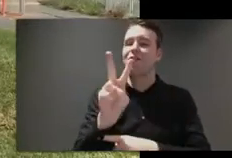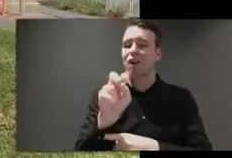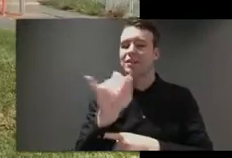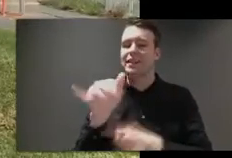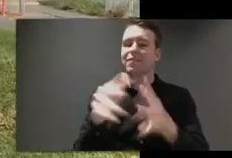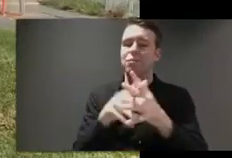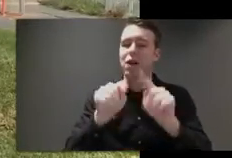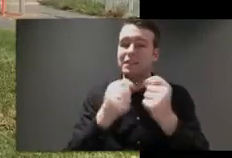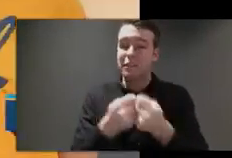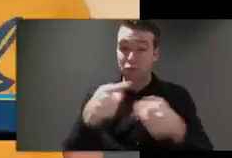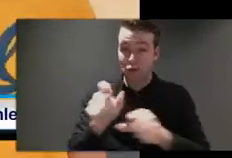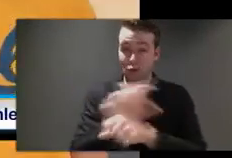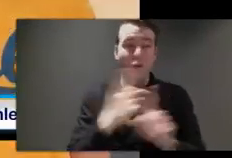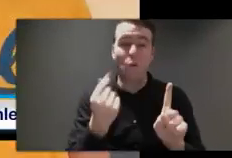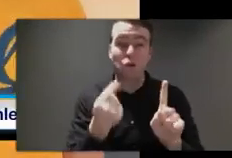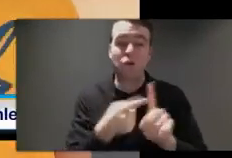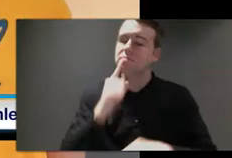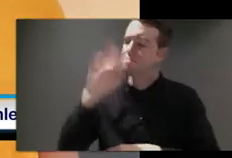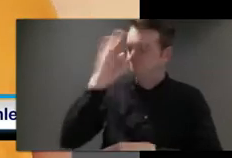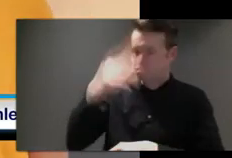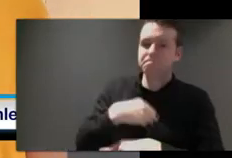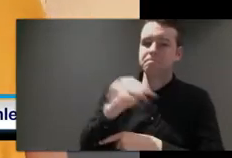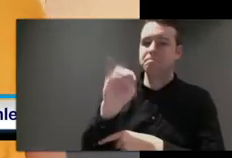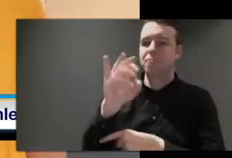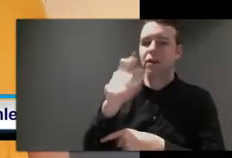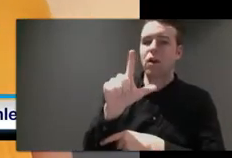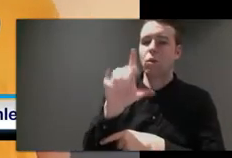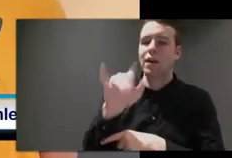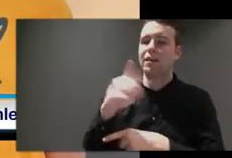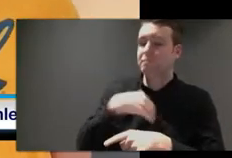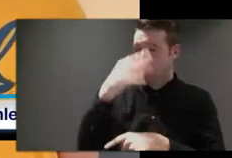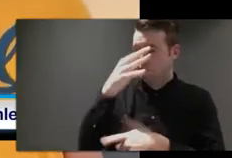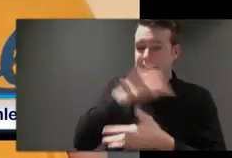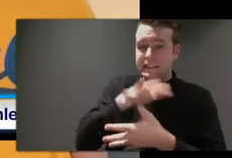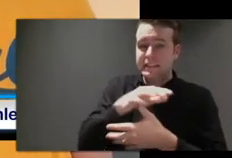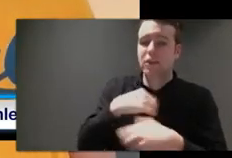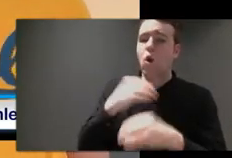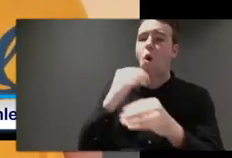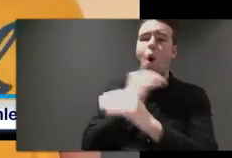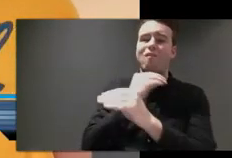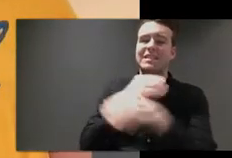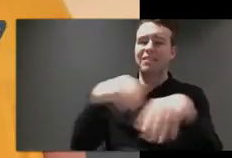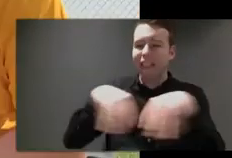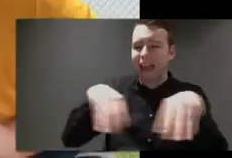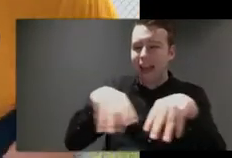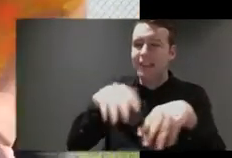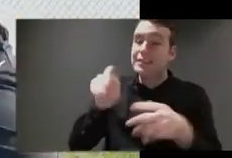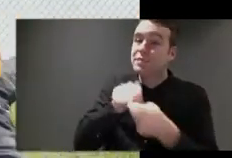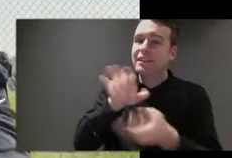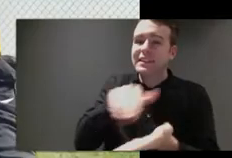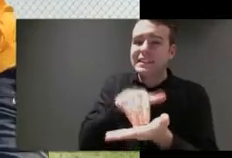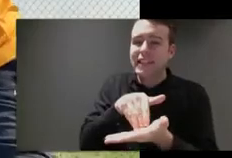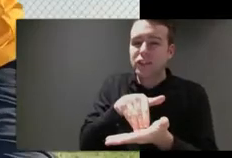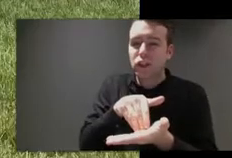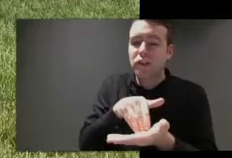he's been doing during COVID. I'm Michael Lloyd. I'm an incoming senior, and I play O-line, specifically center. I've been